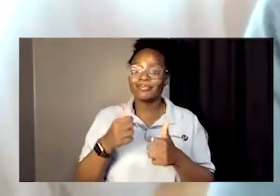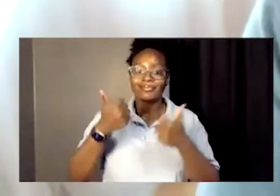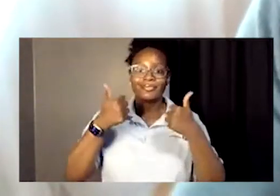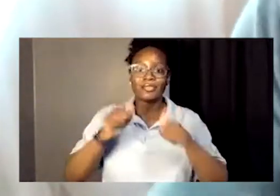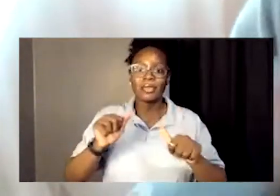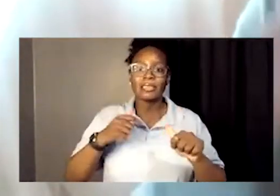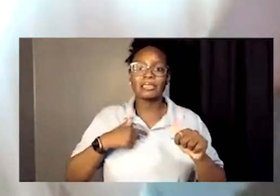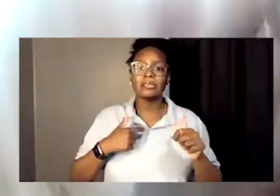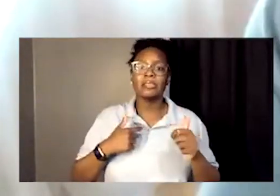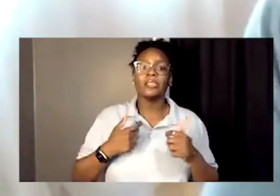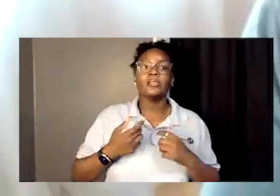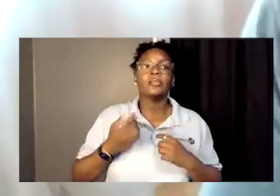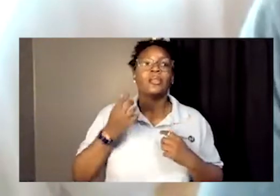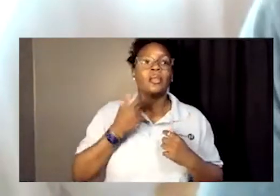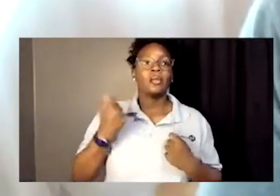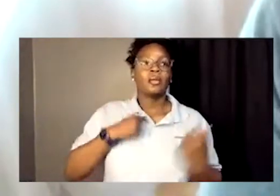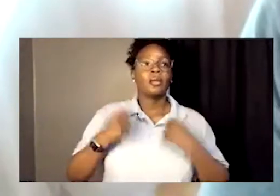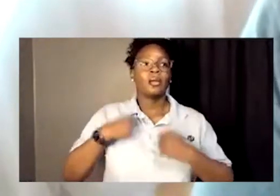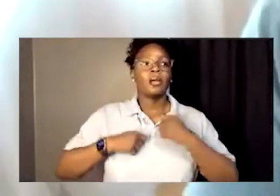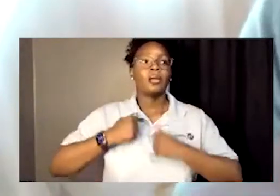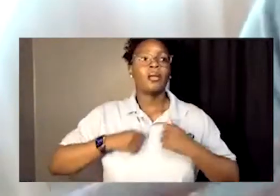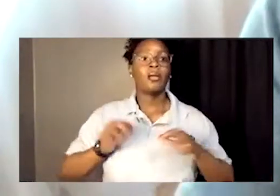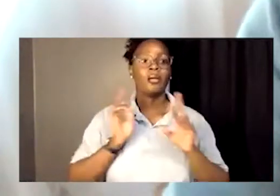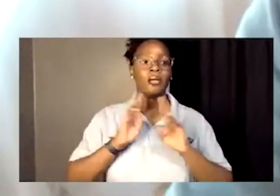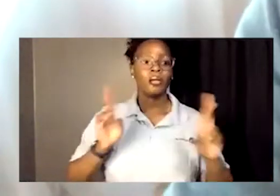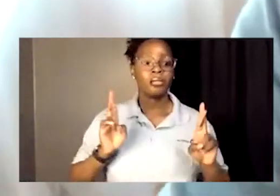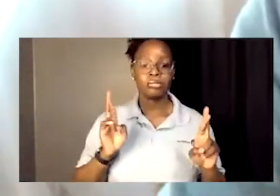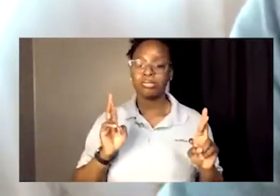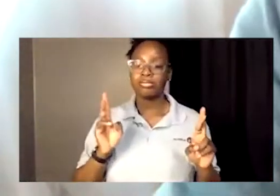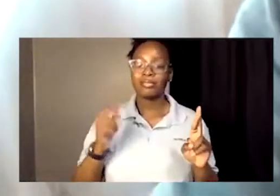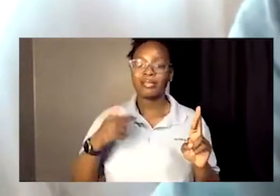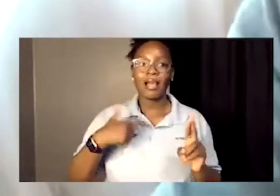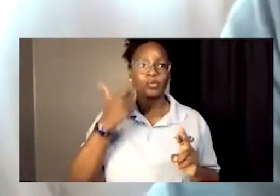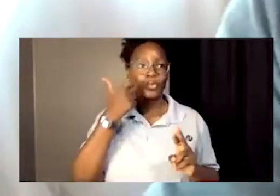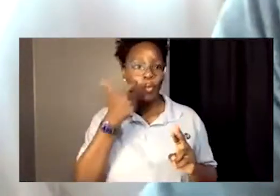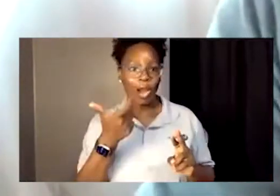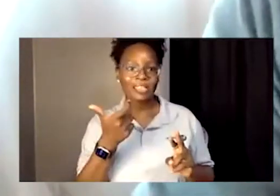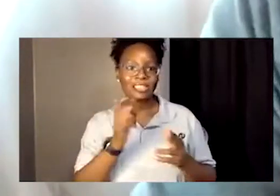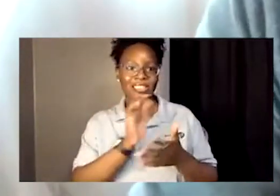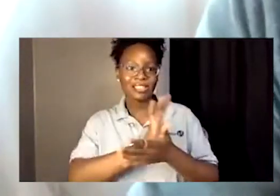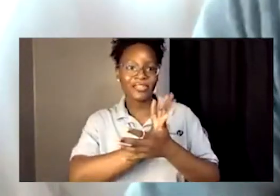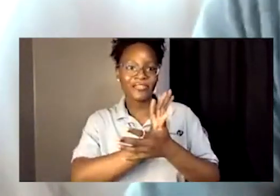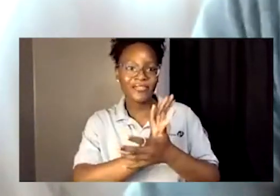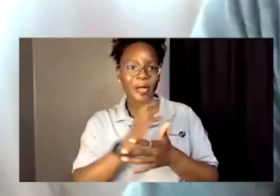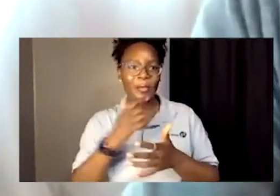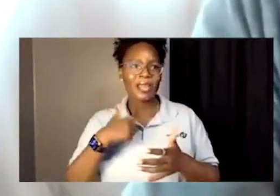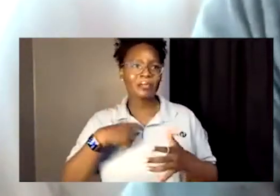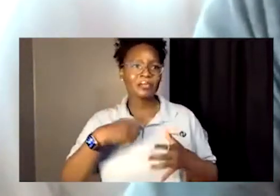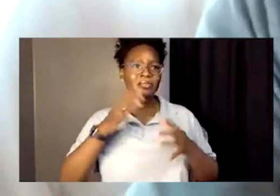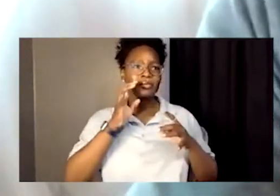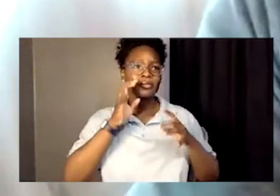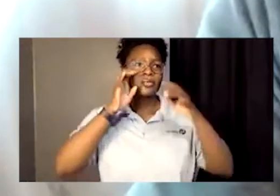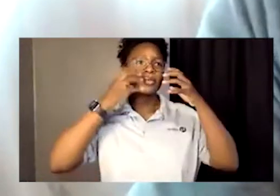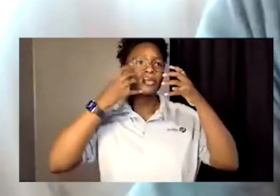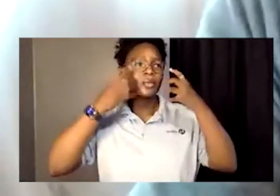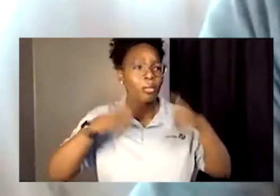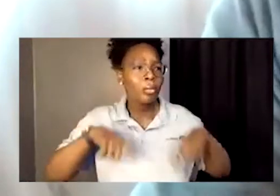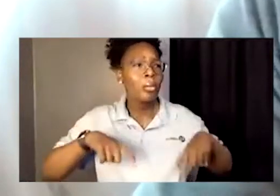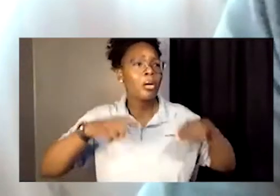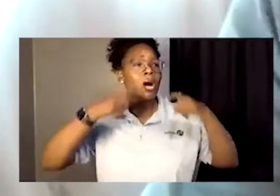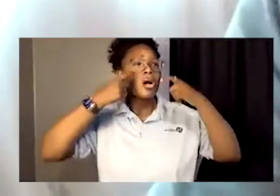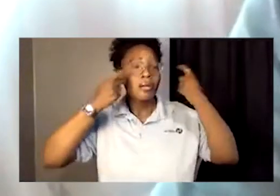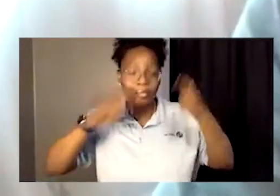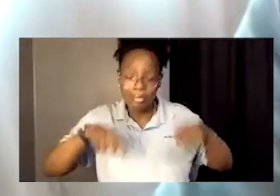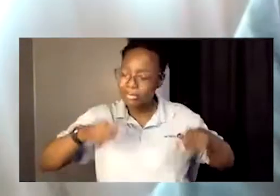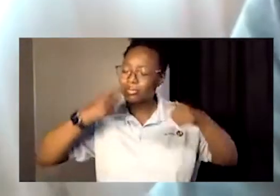screening again when we were about to start the Q&A, and I found myself crying all over again. And I thought I'd like cried all